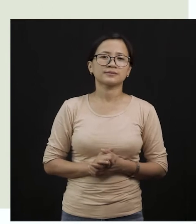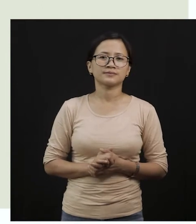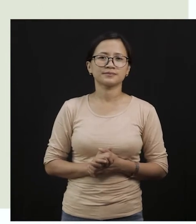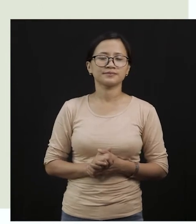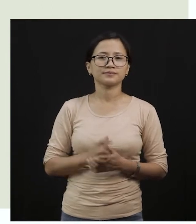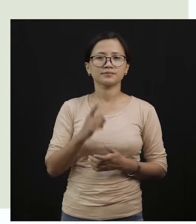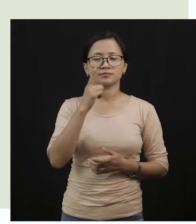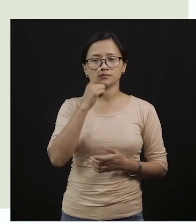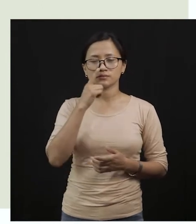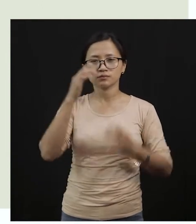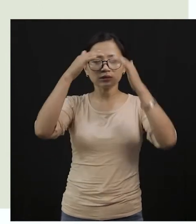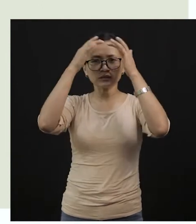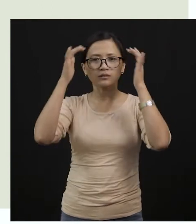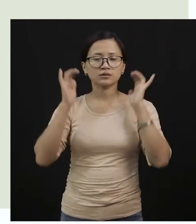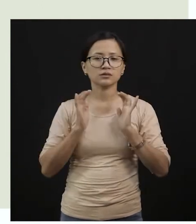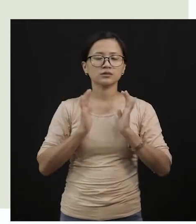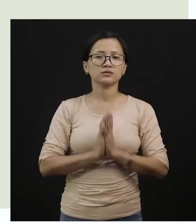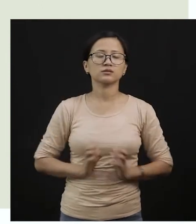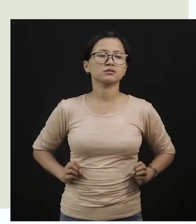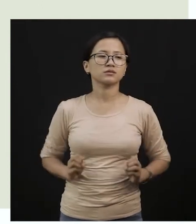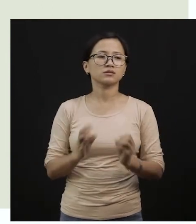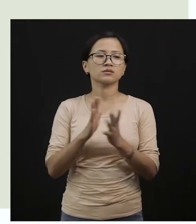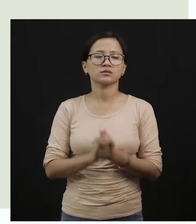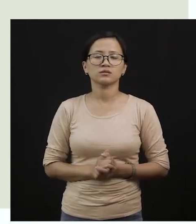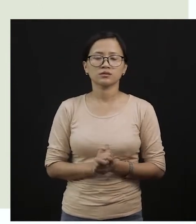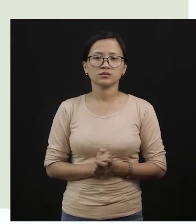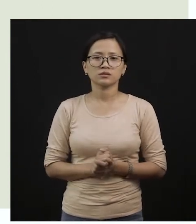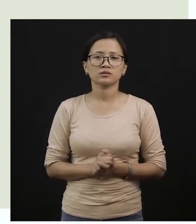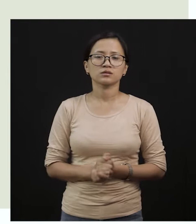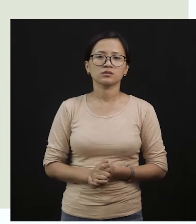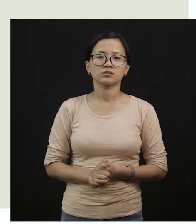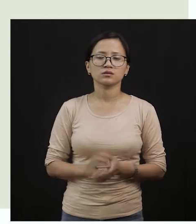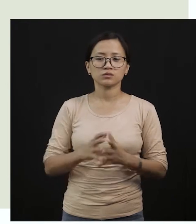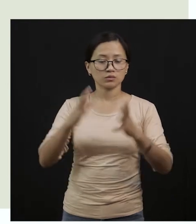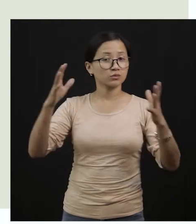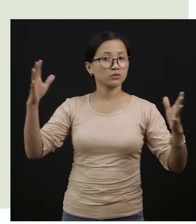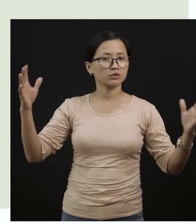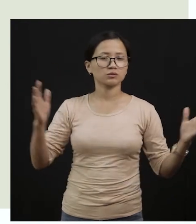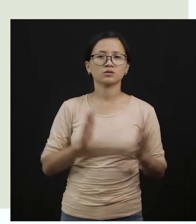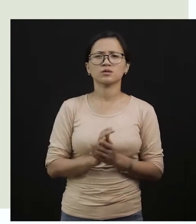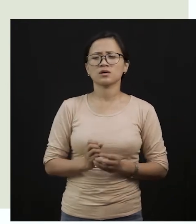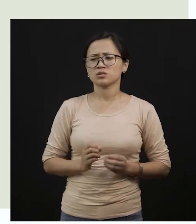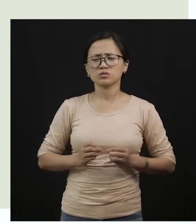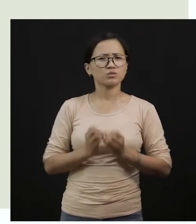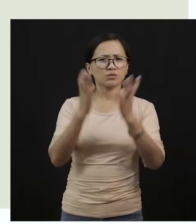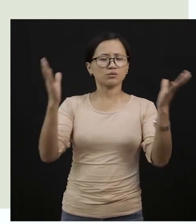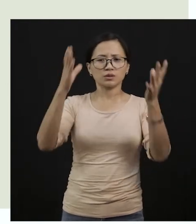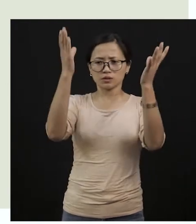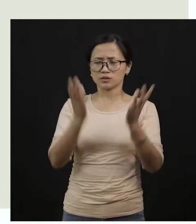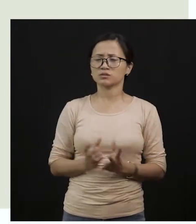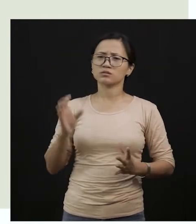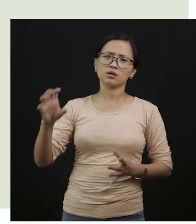Mother Teresa started this, and then now it has, as I said, it has expanded to so many countries, and their